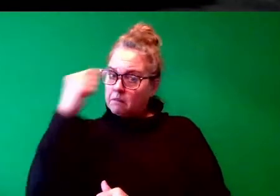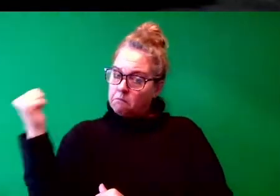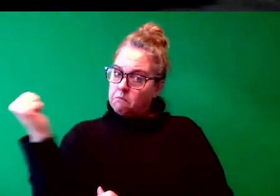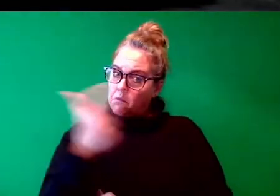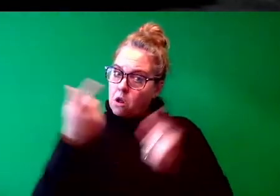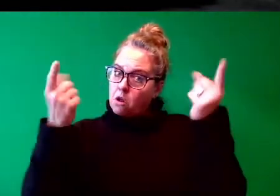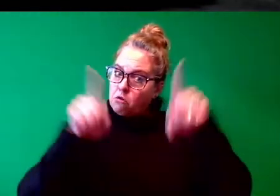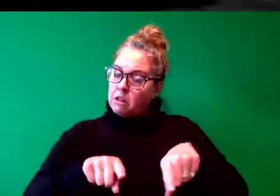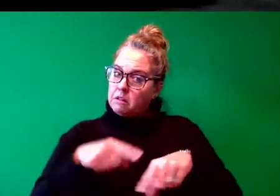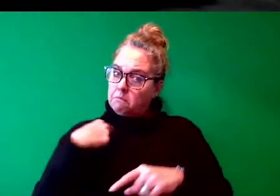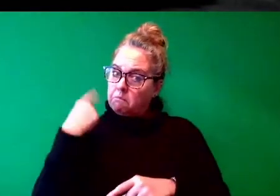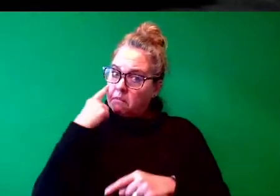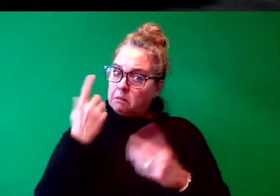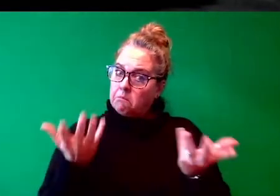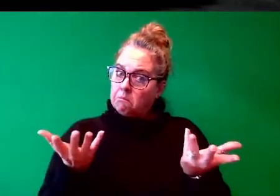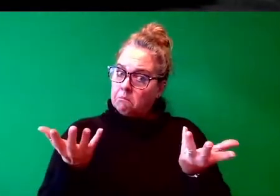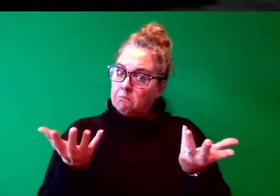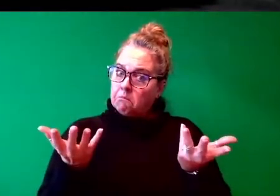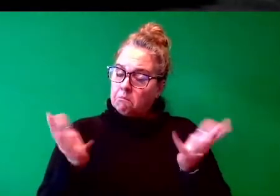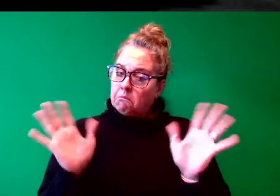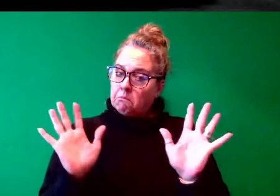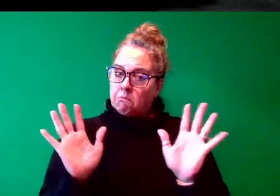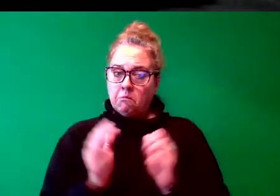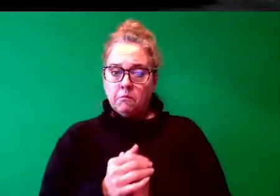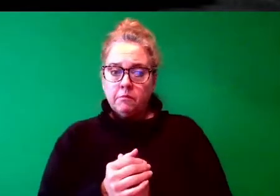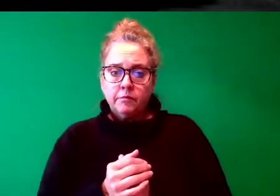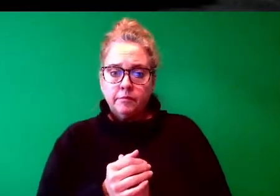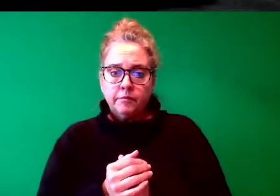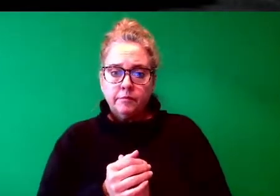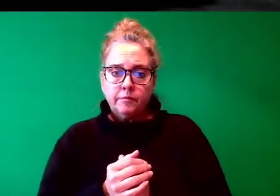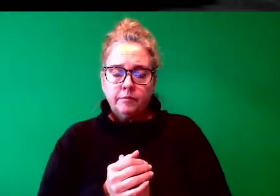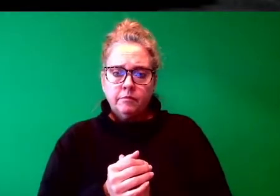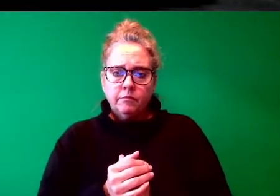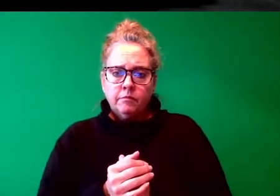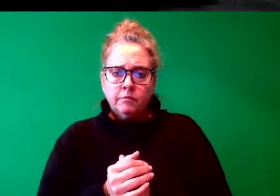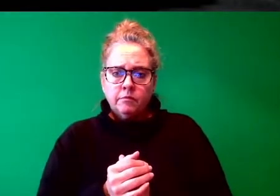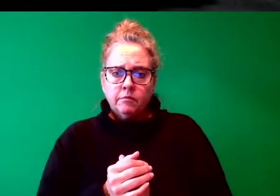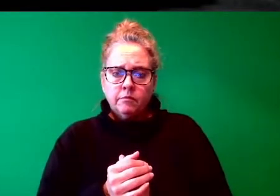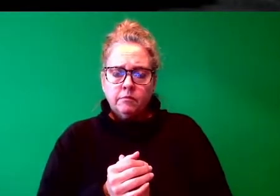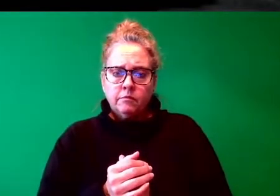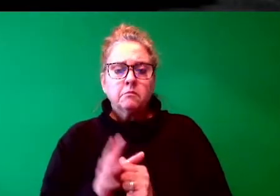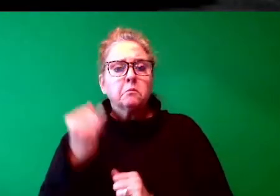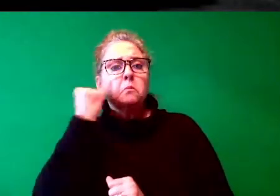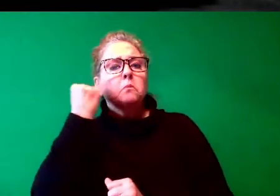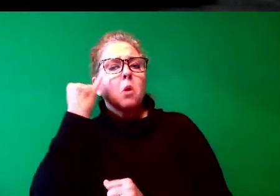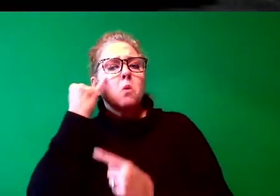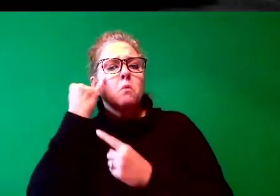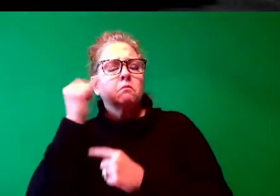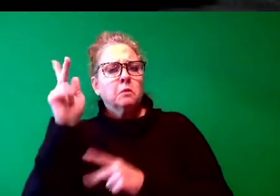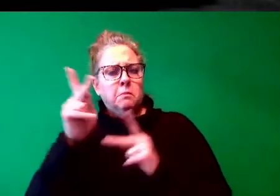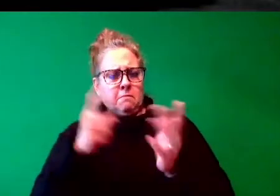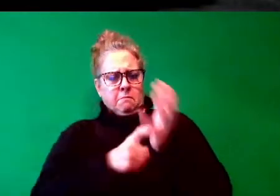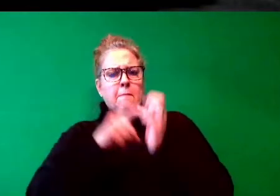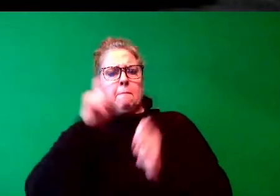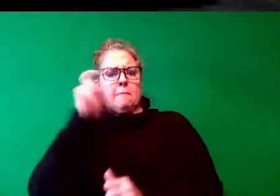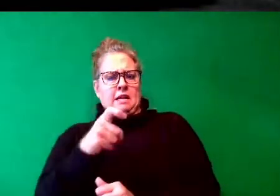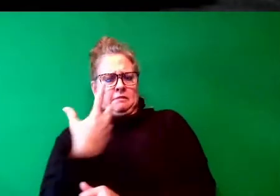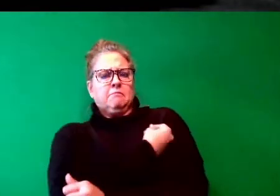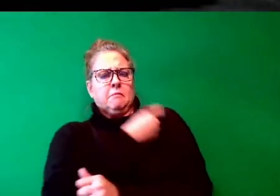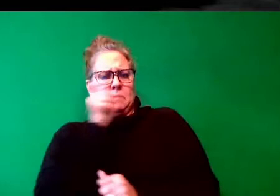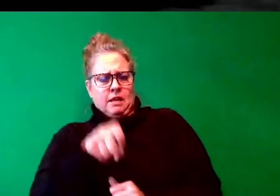take it back, if people are mandated to get the vaccine, then we will support